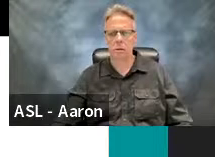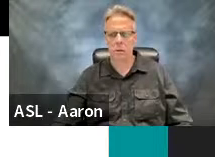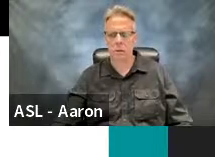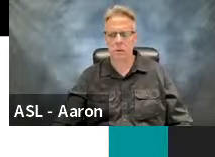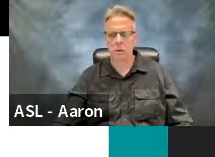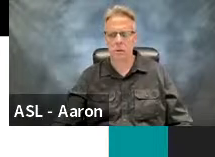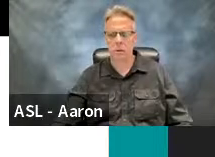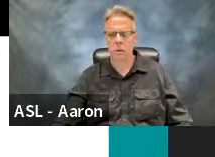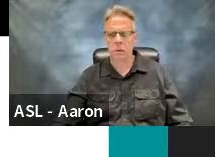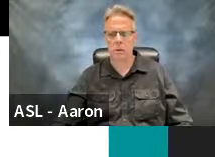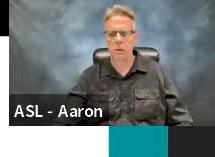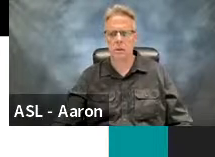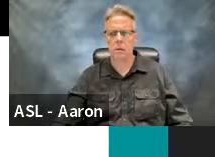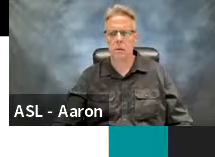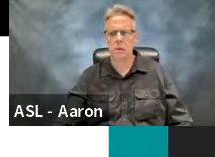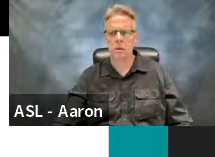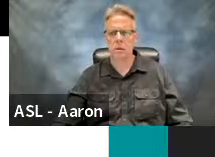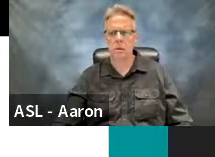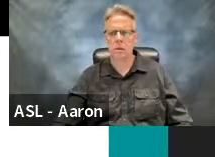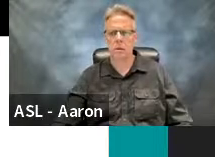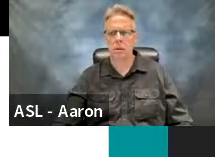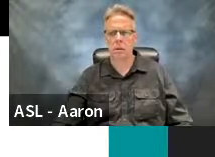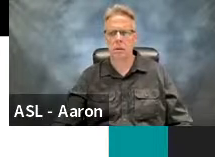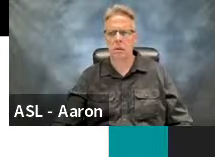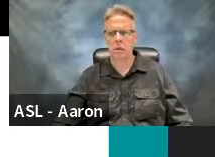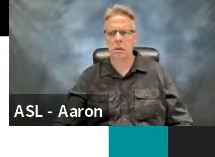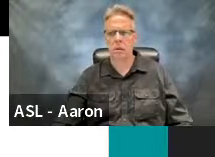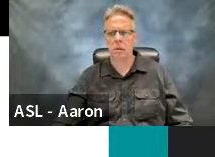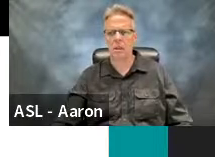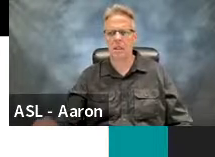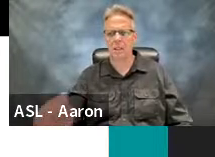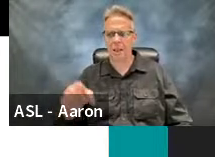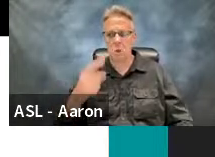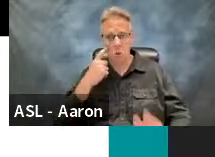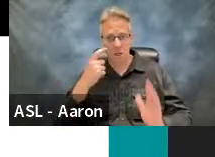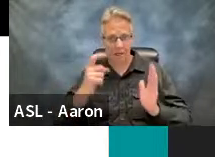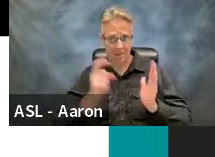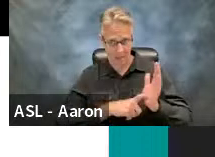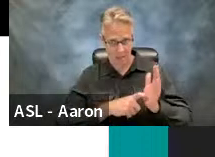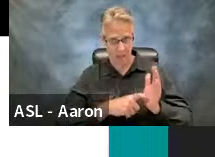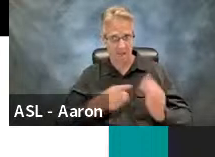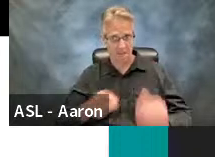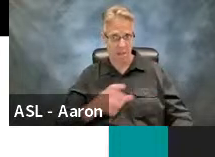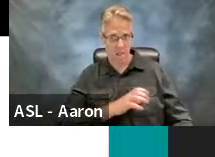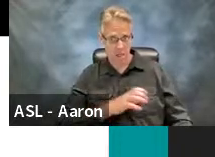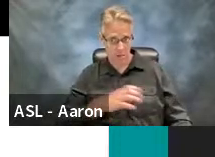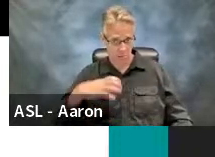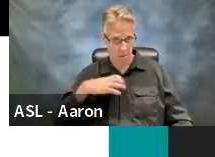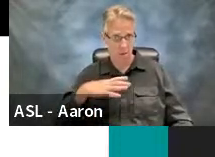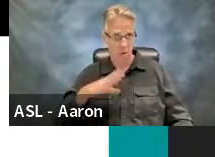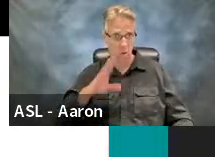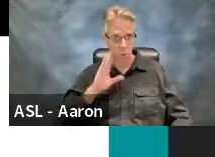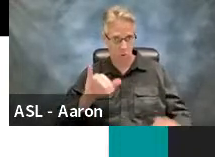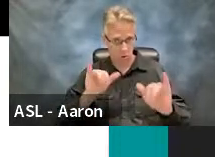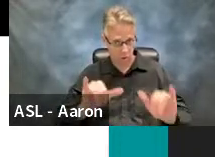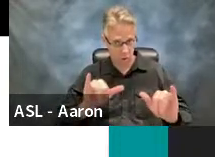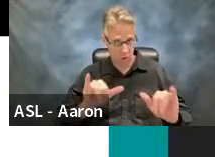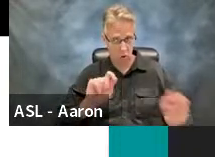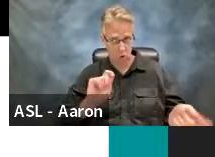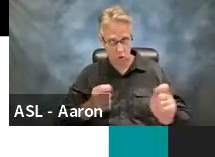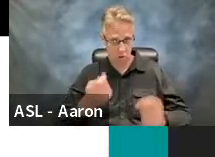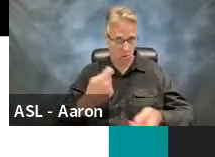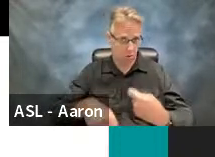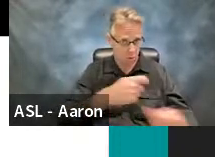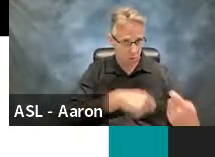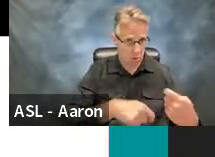Yeah, just a quick question. Greg, can you tell yet if that committee is going to change in makeup due